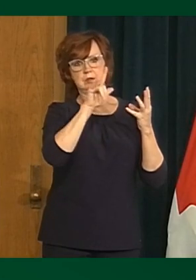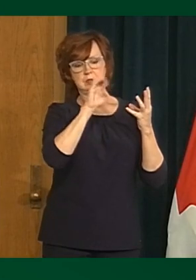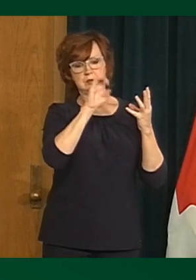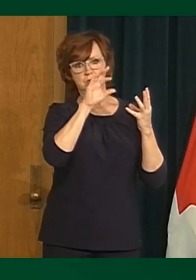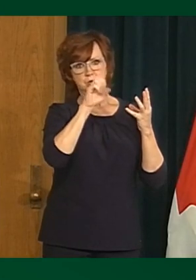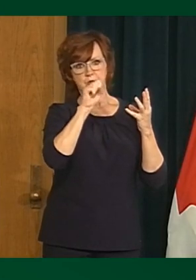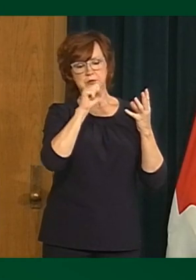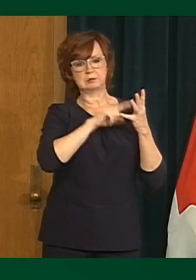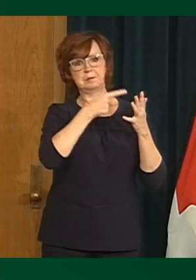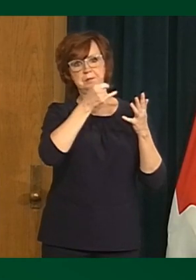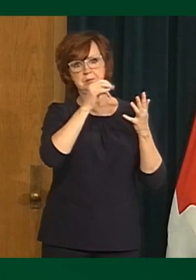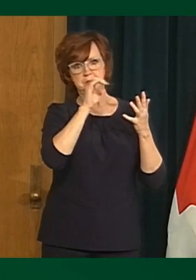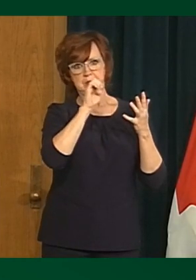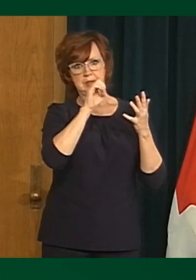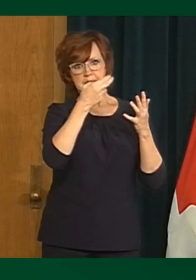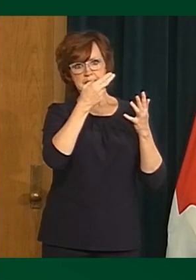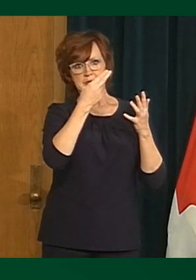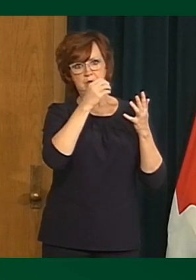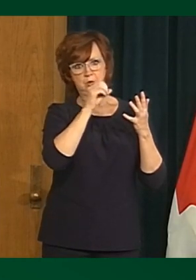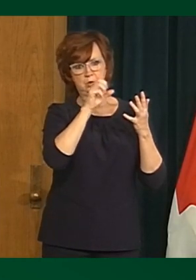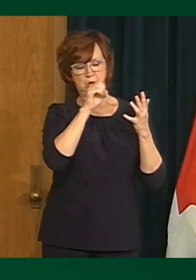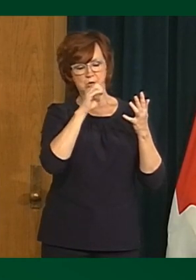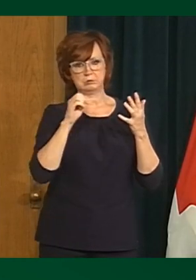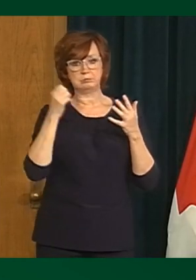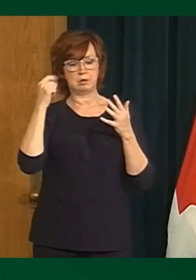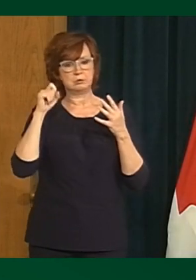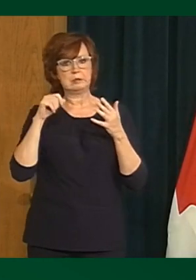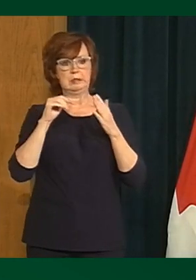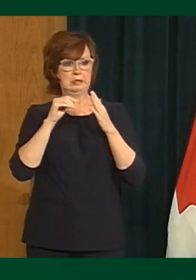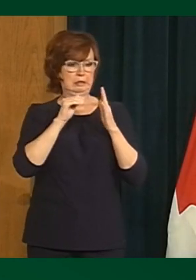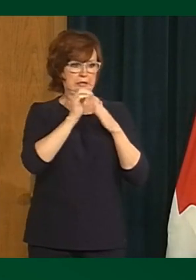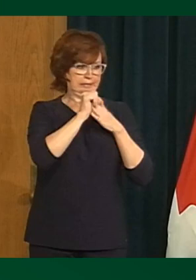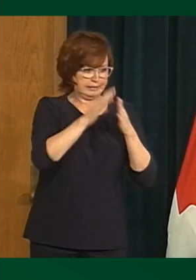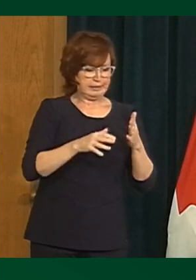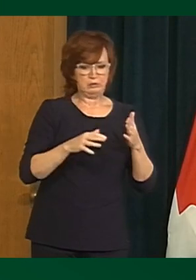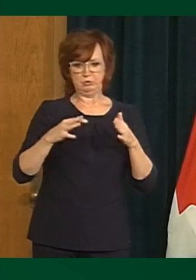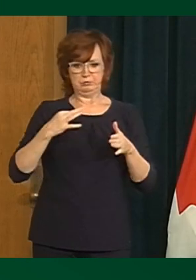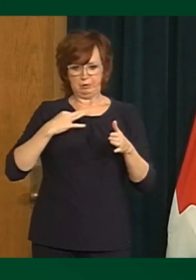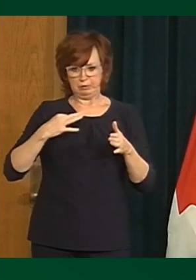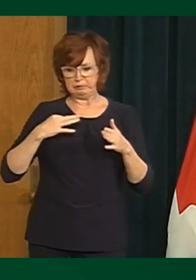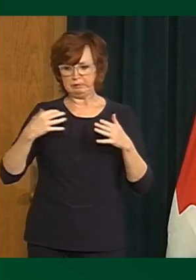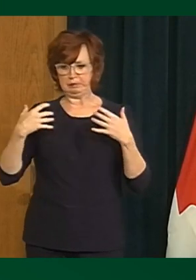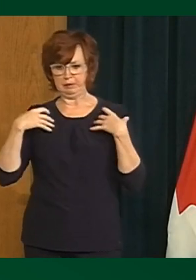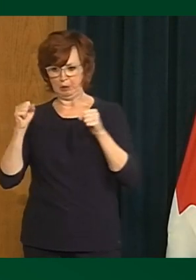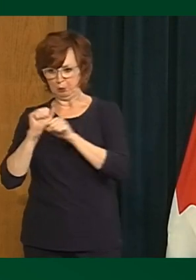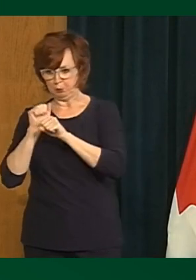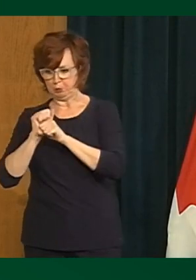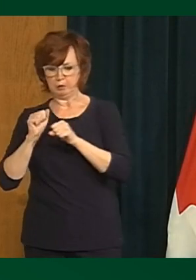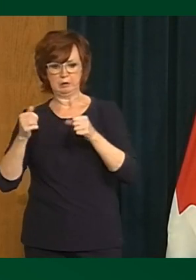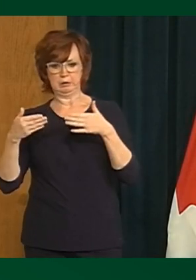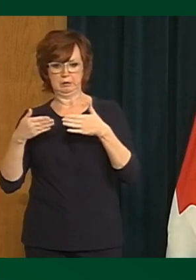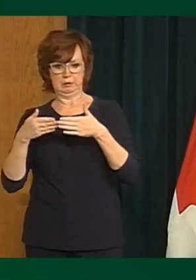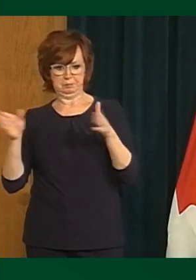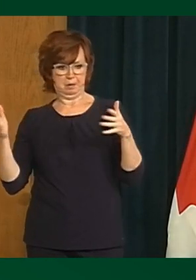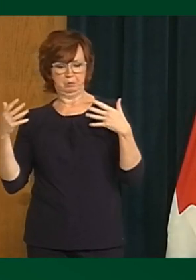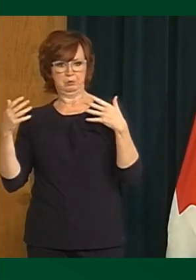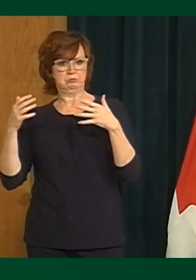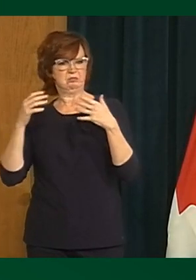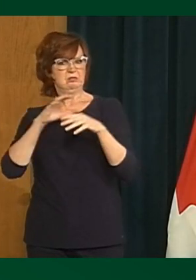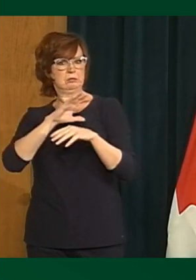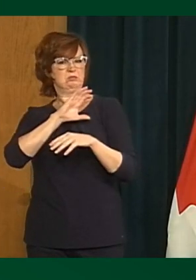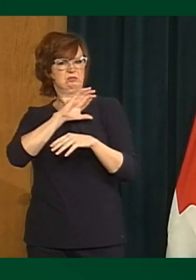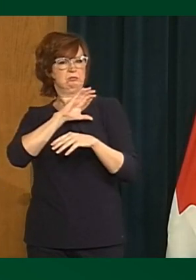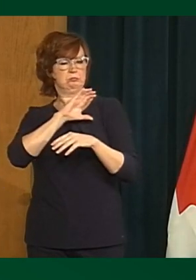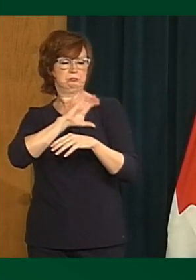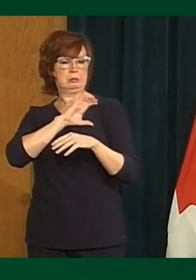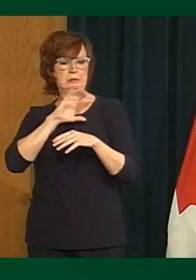Community leaders and volunteers, healthcare workers, public safety officers, and many others, they continue to